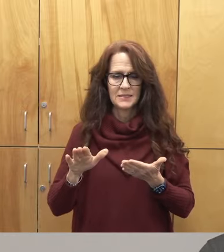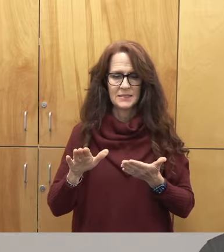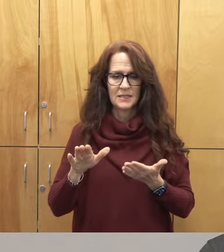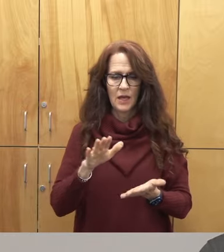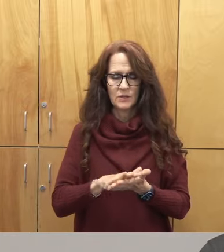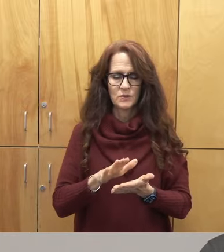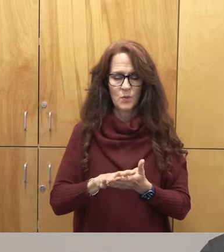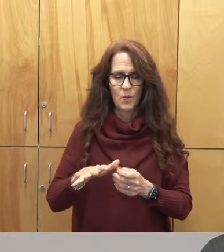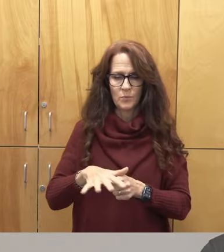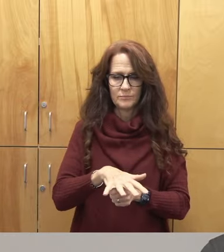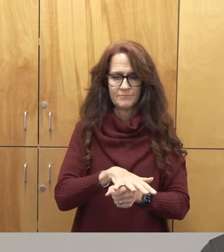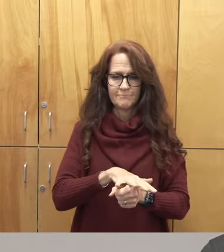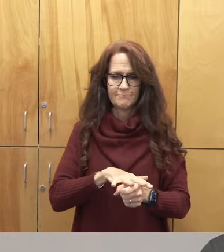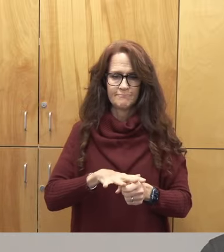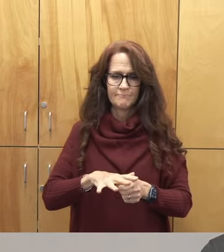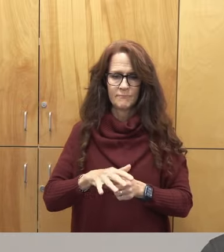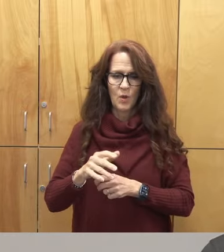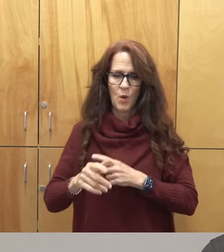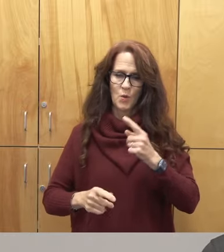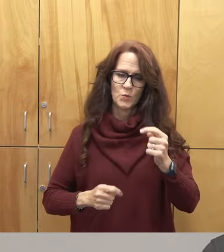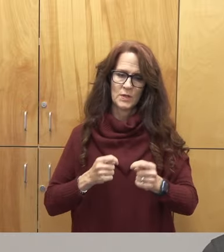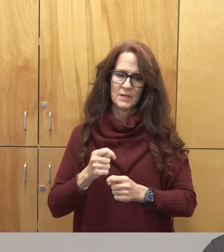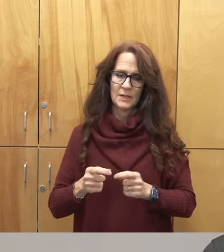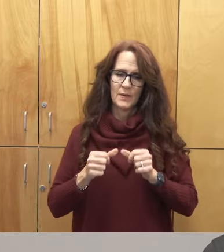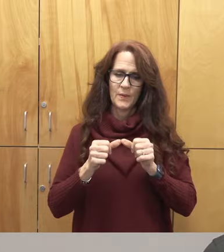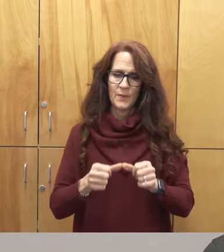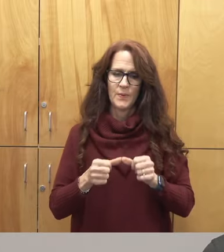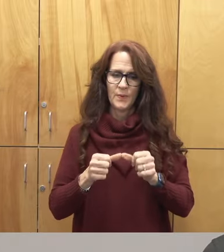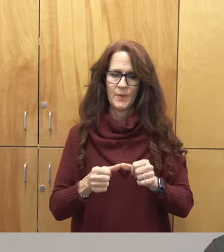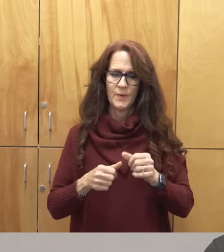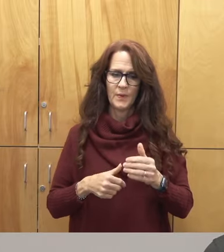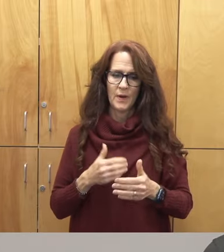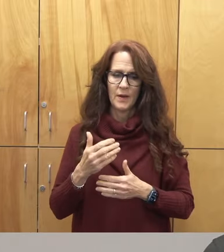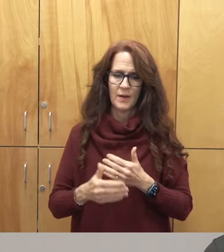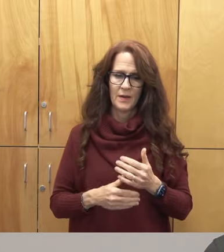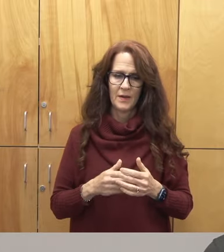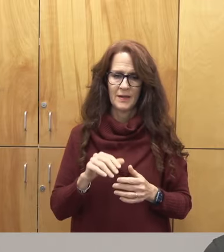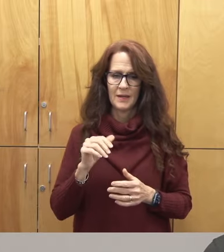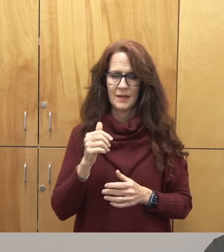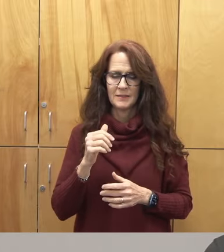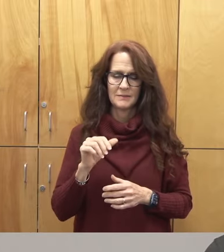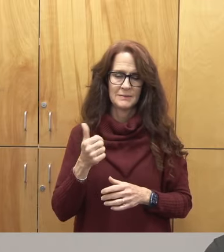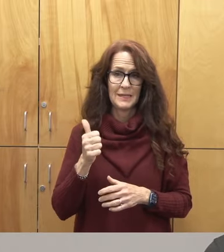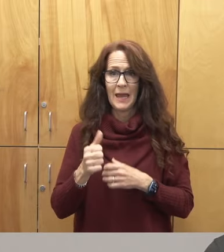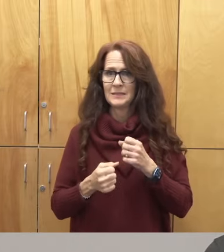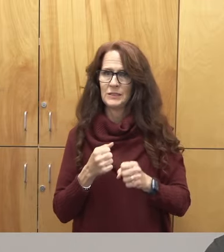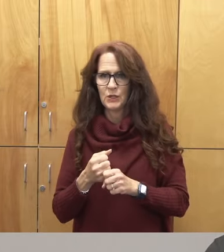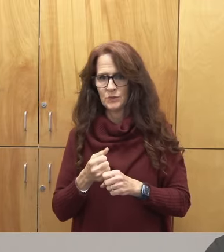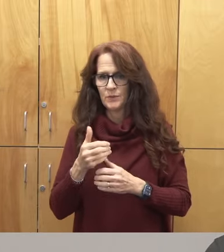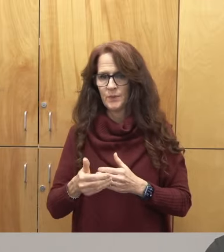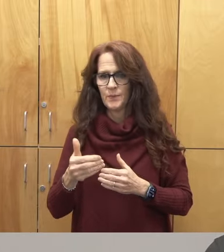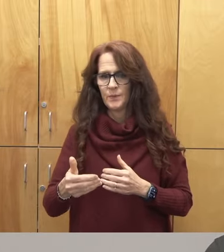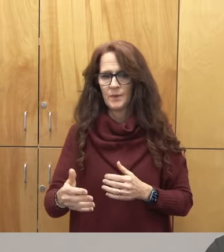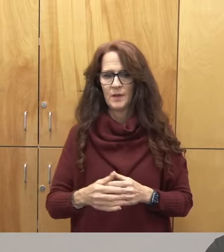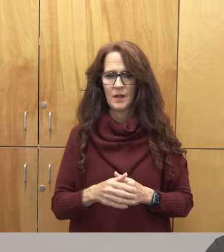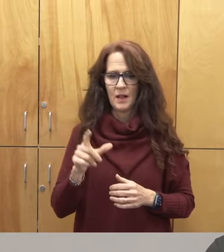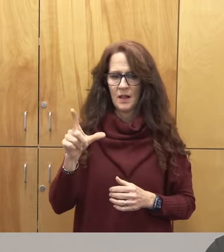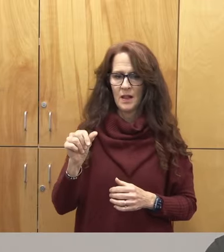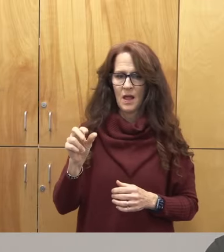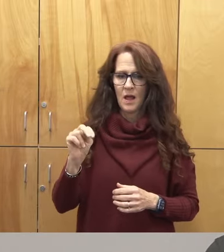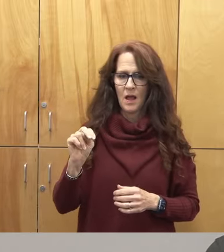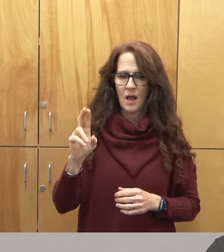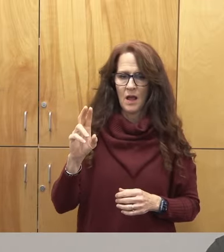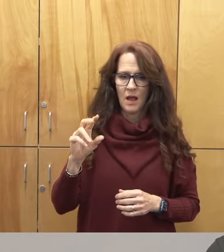school site, and those traditions have continued through the years, through the decades even. And at Longfellow, they have a